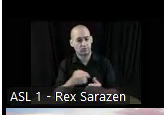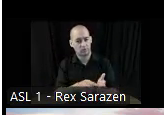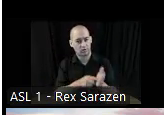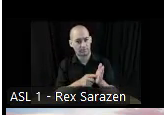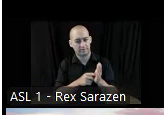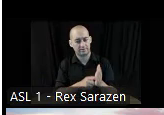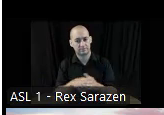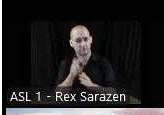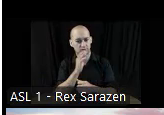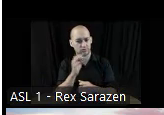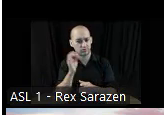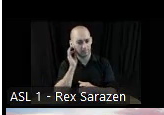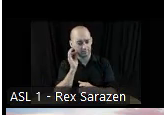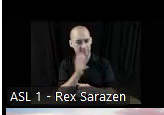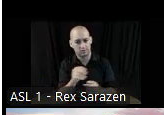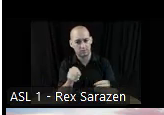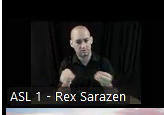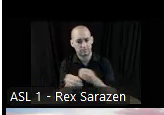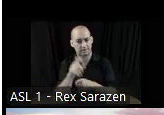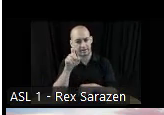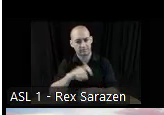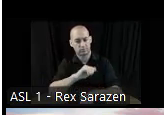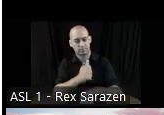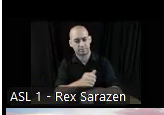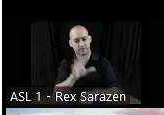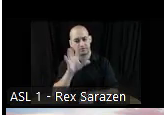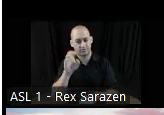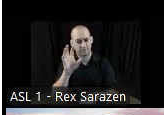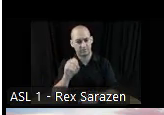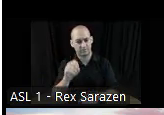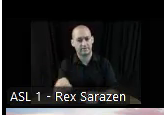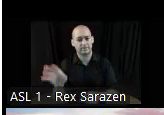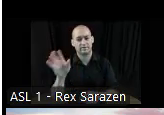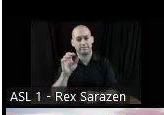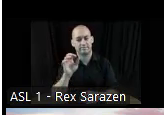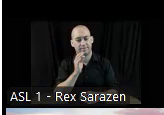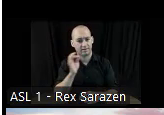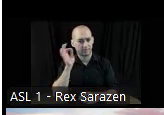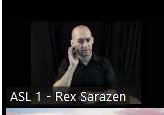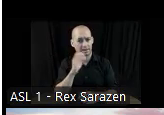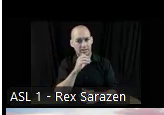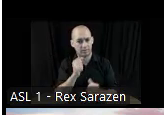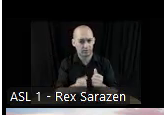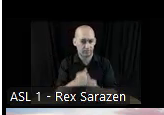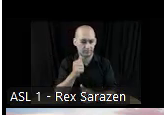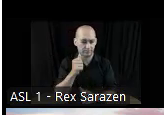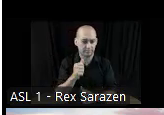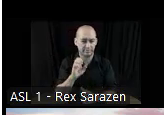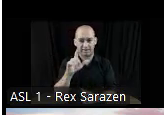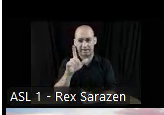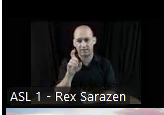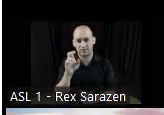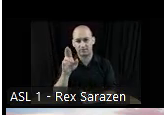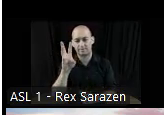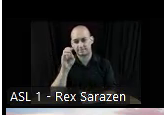tribal organizations must represent at least 50 Native American elders aged 60 and